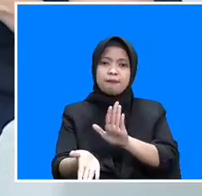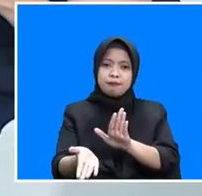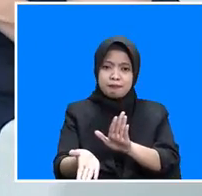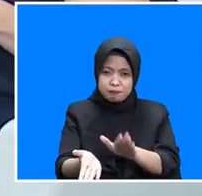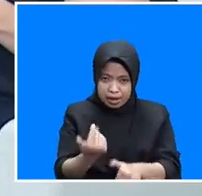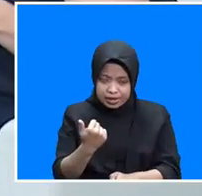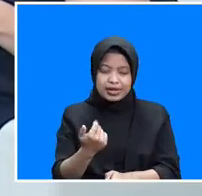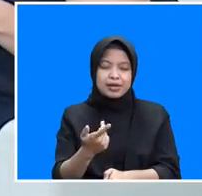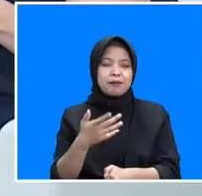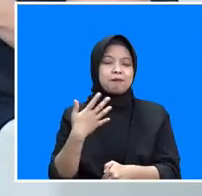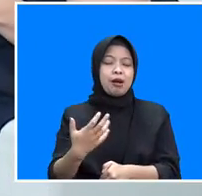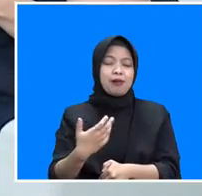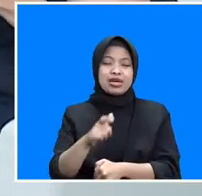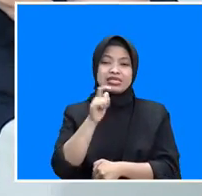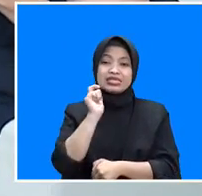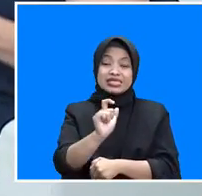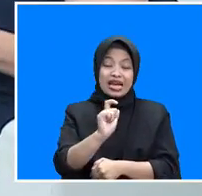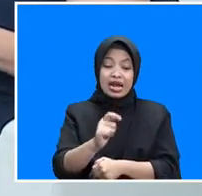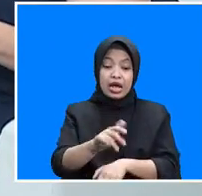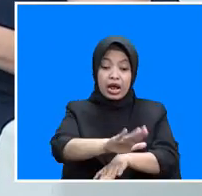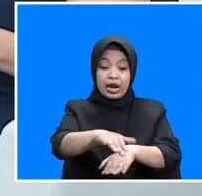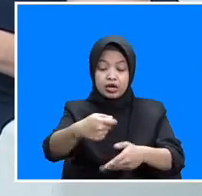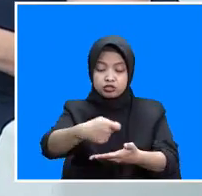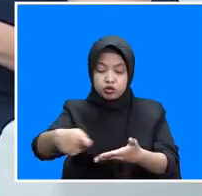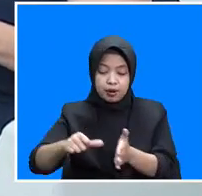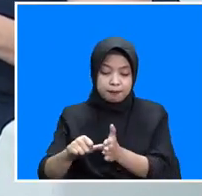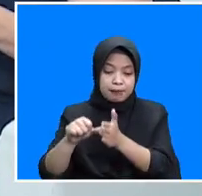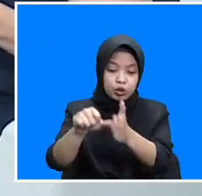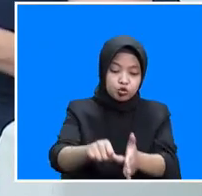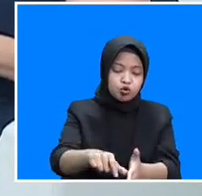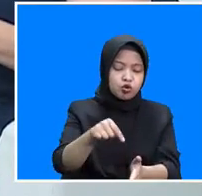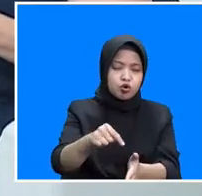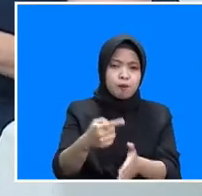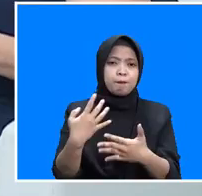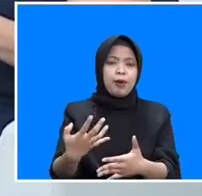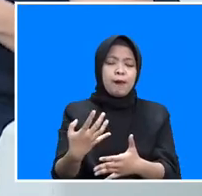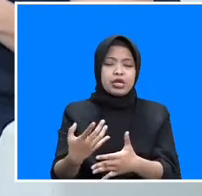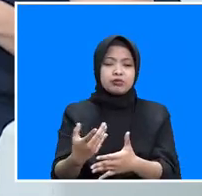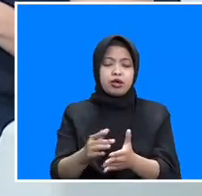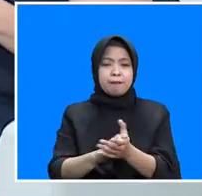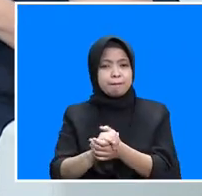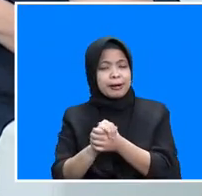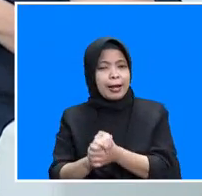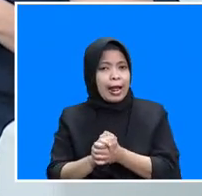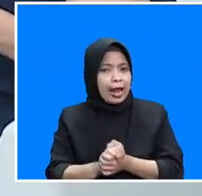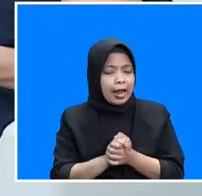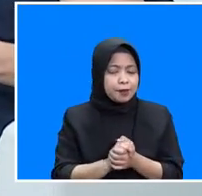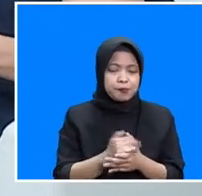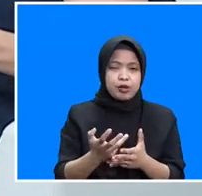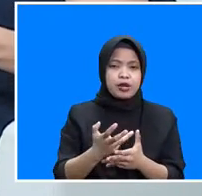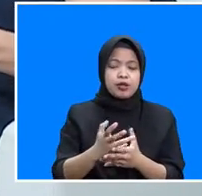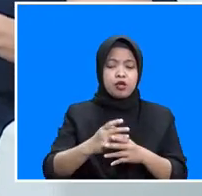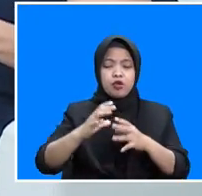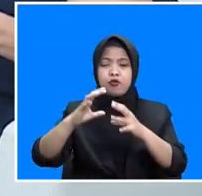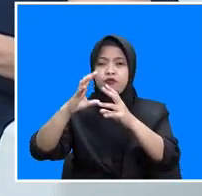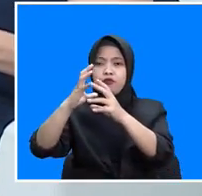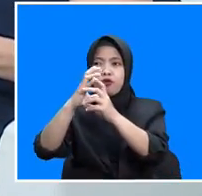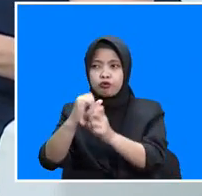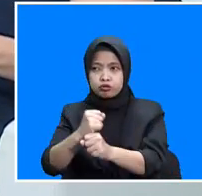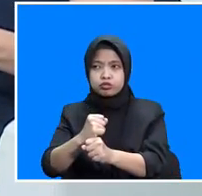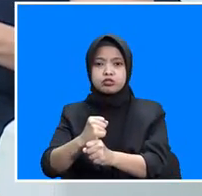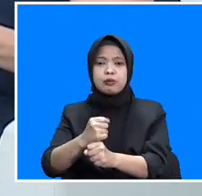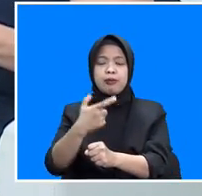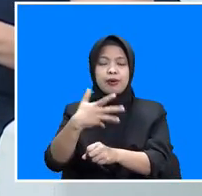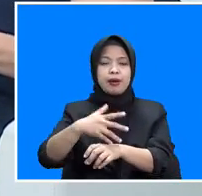governments to help them create sort of action-oriented planning and budgeting and actions, like really